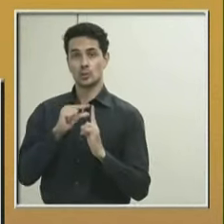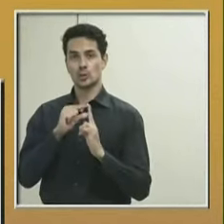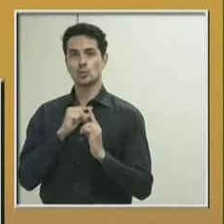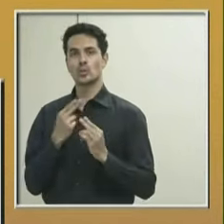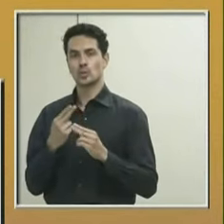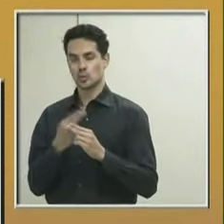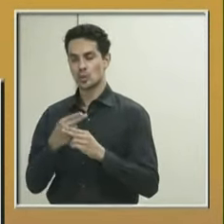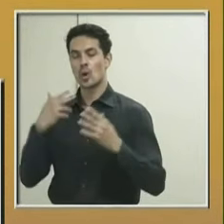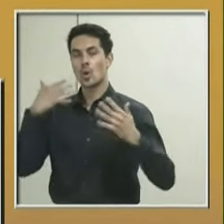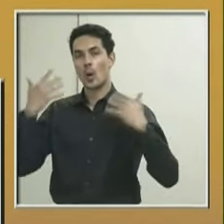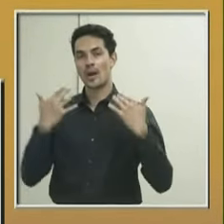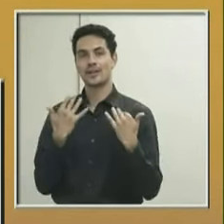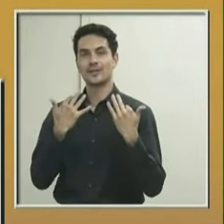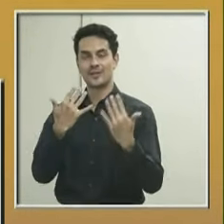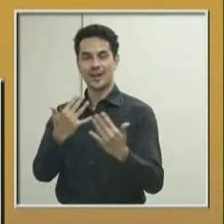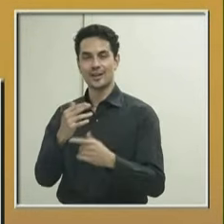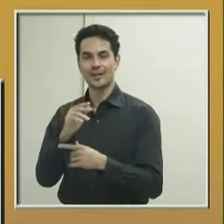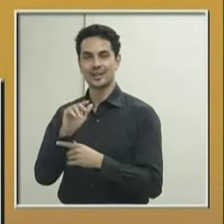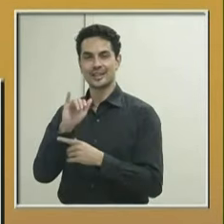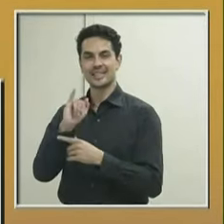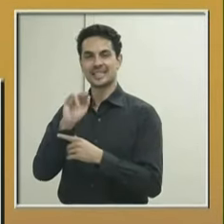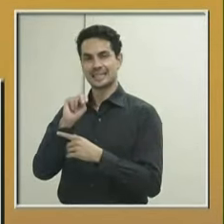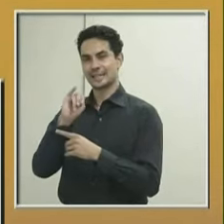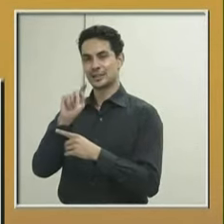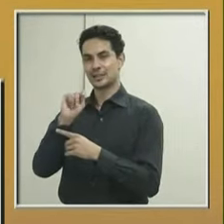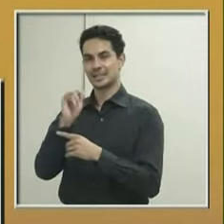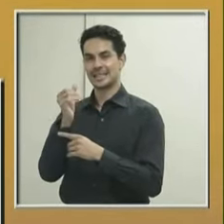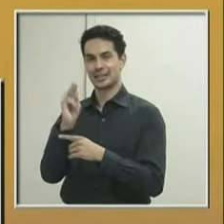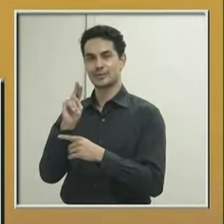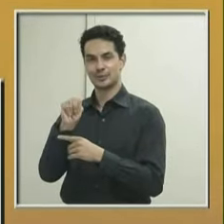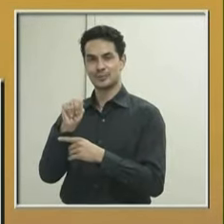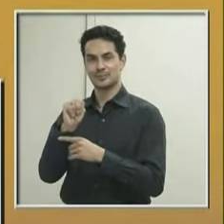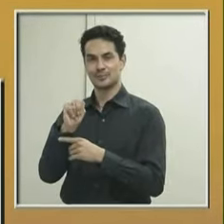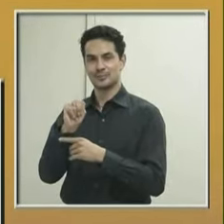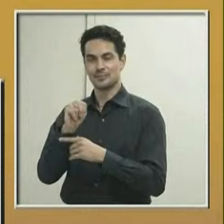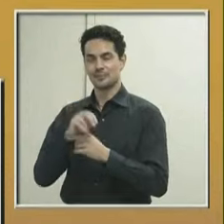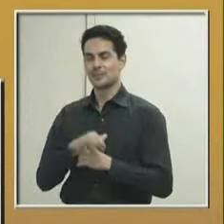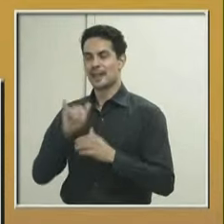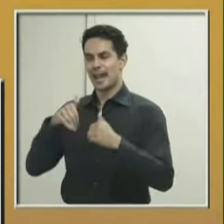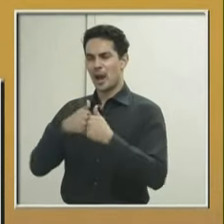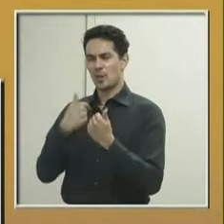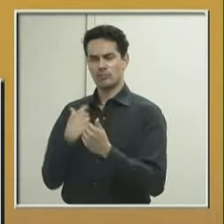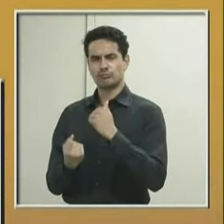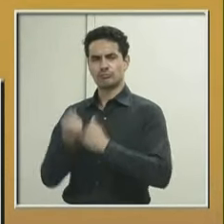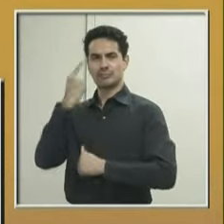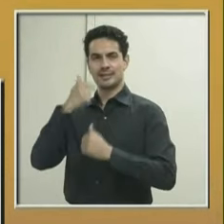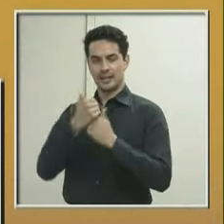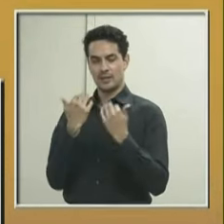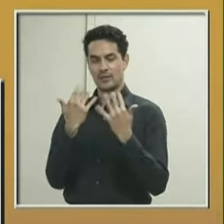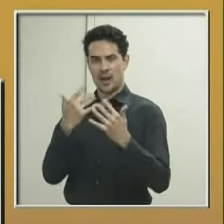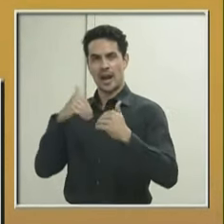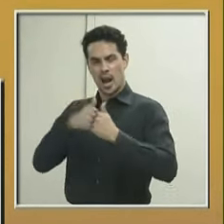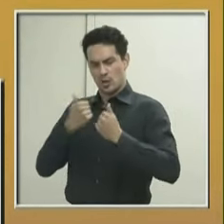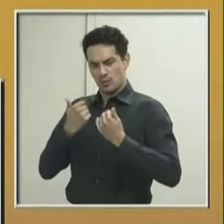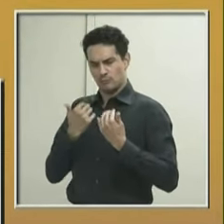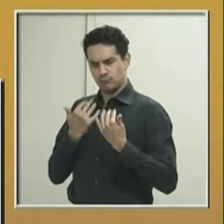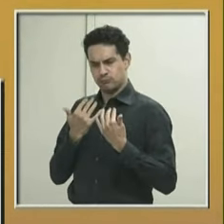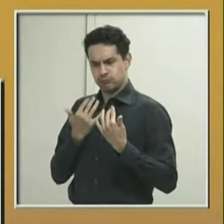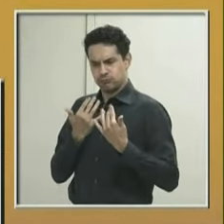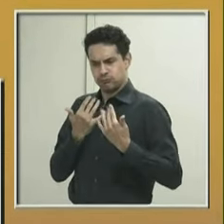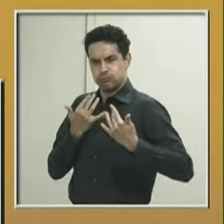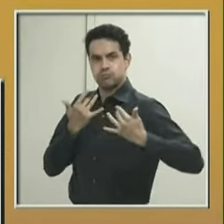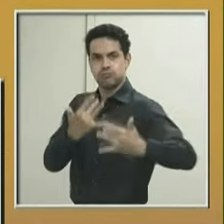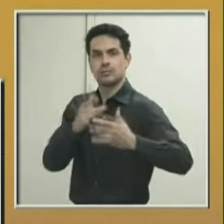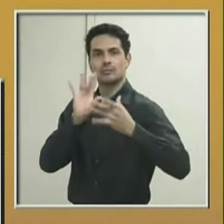wildfire-initiated urban conflagration. This is really important in how we discuss this incident and how we understand how the fire progressed. An